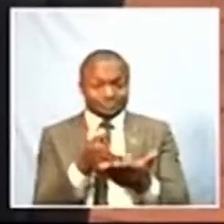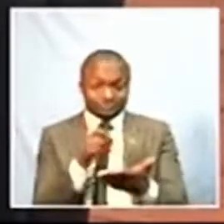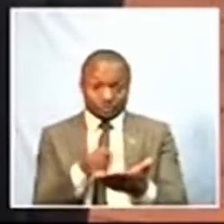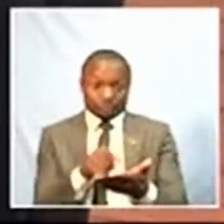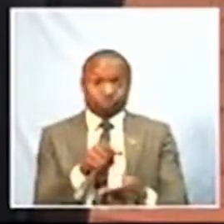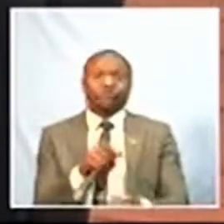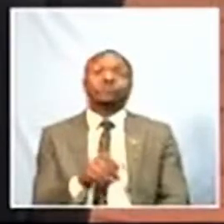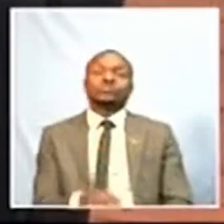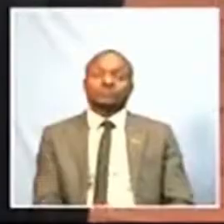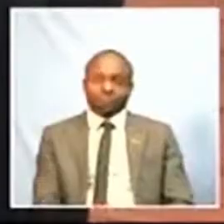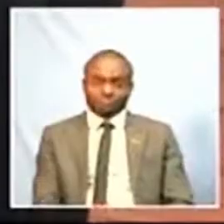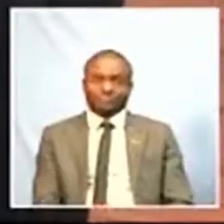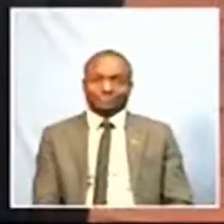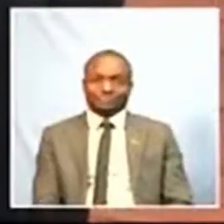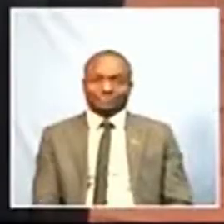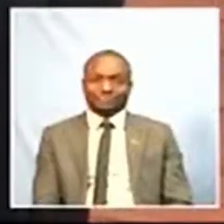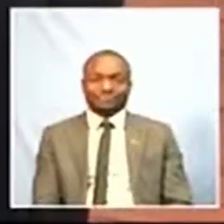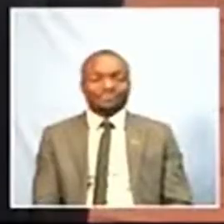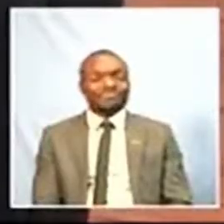Yes.